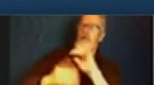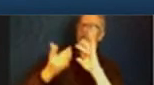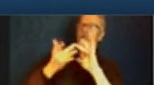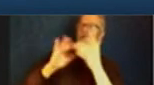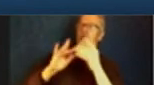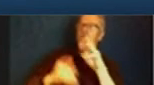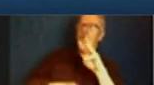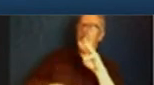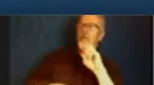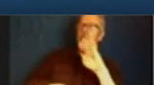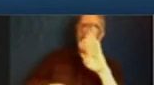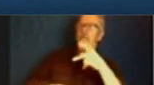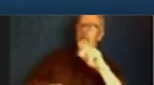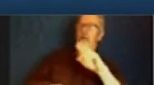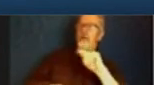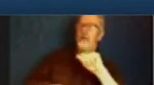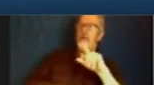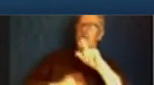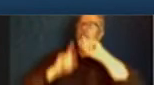order them online?